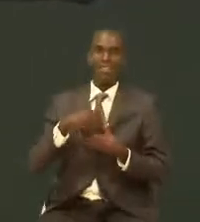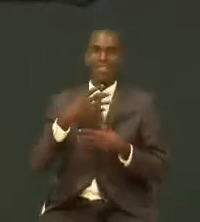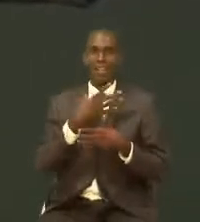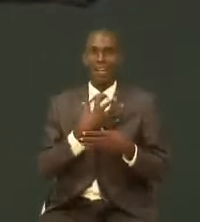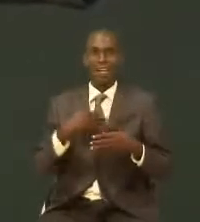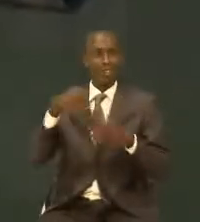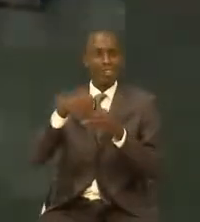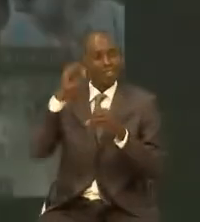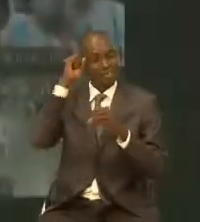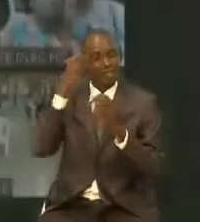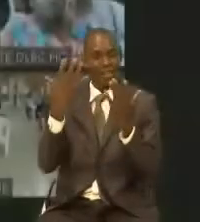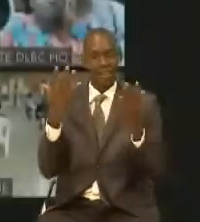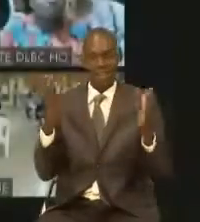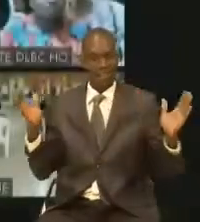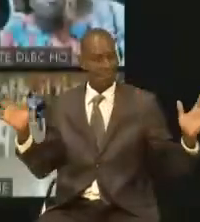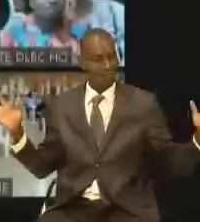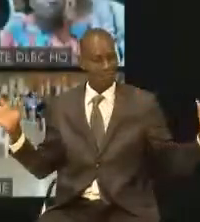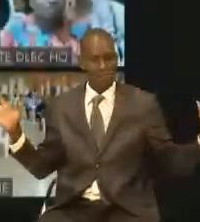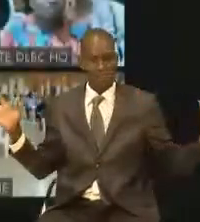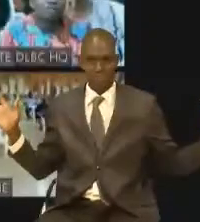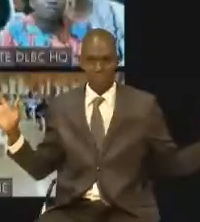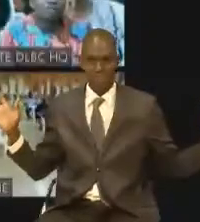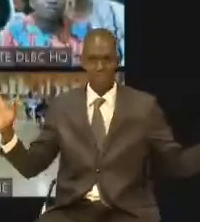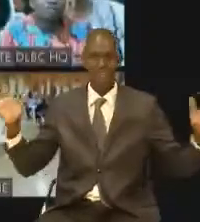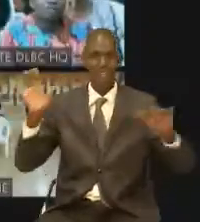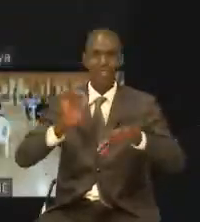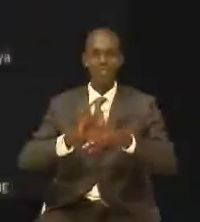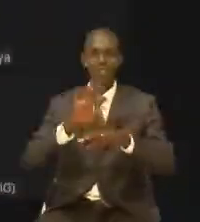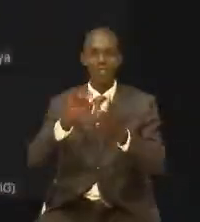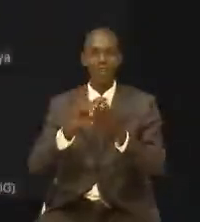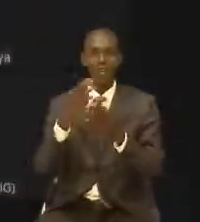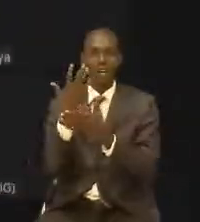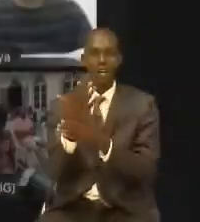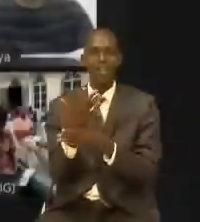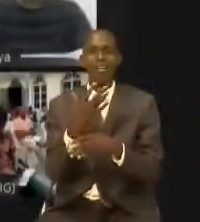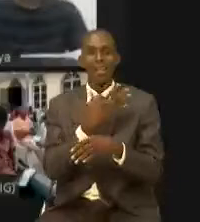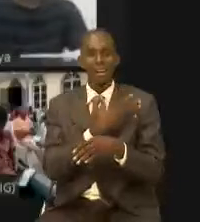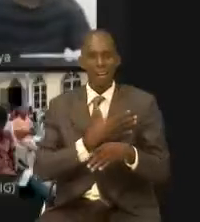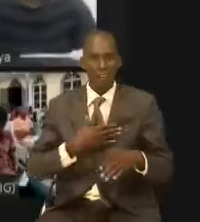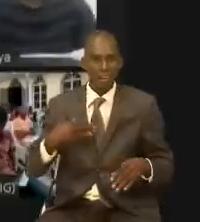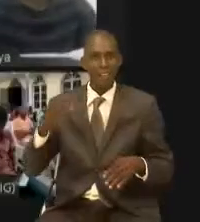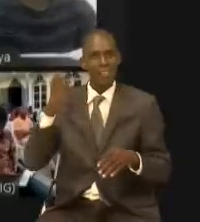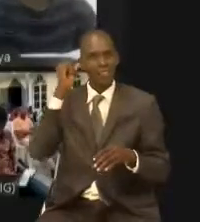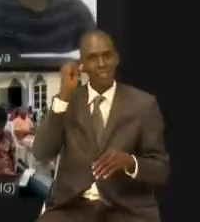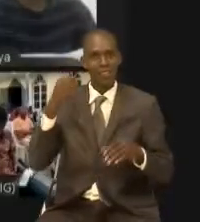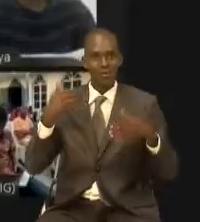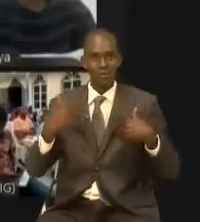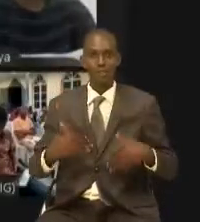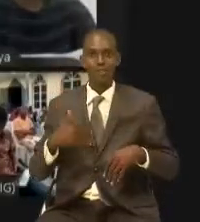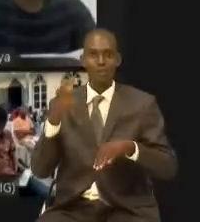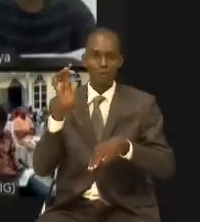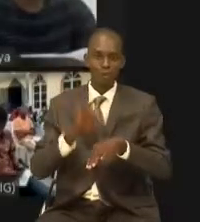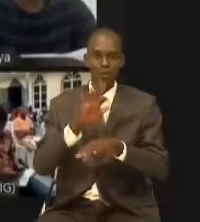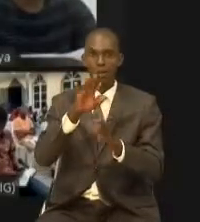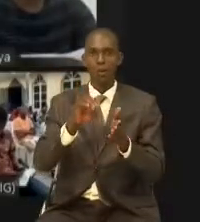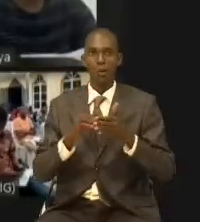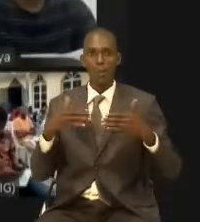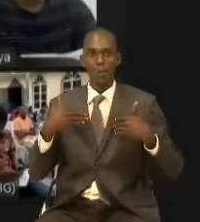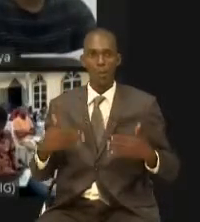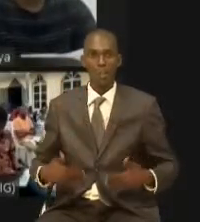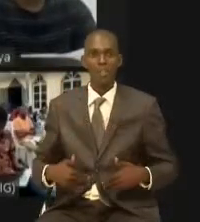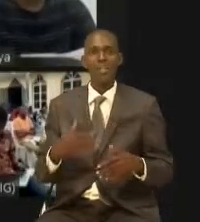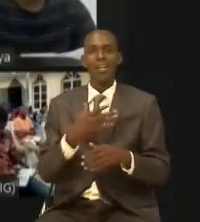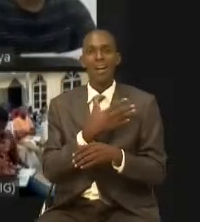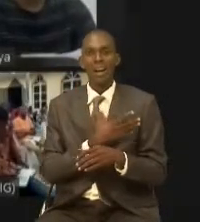your hand his head gets it your head and his trunk his body gets into your body and he's like gets into